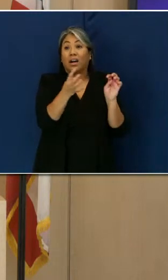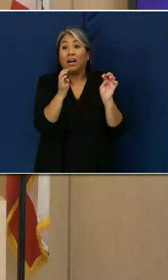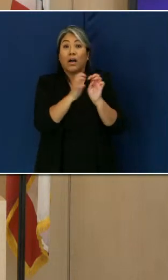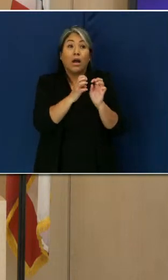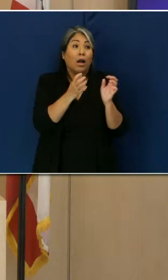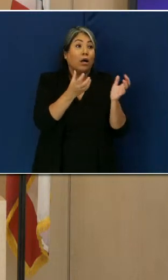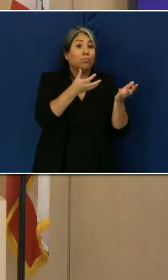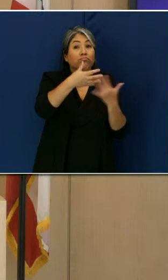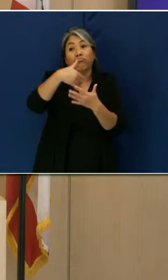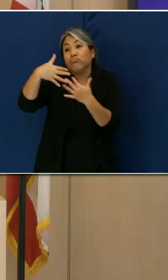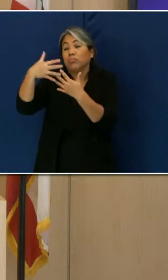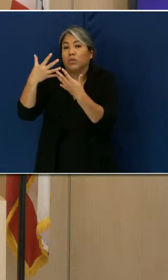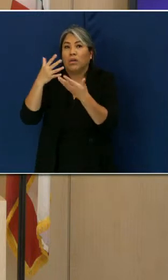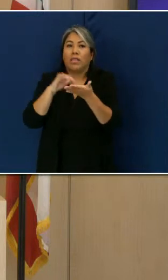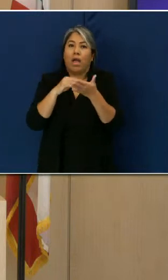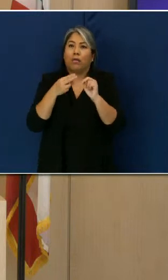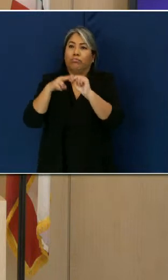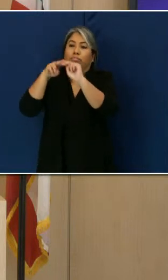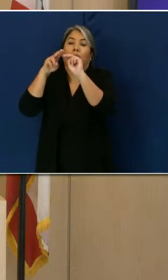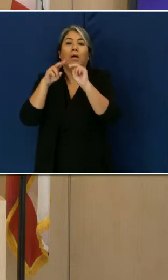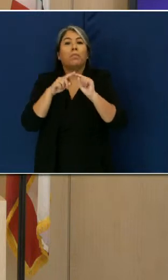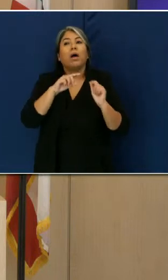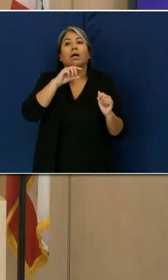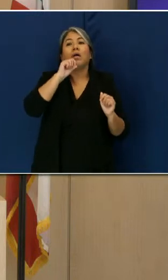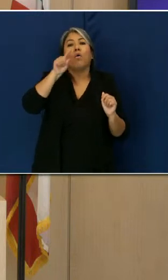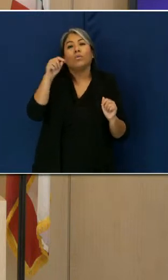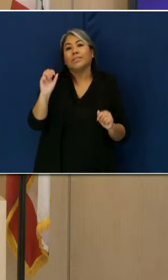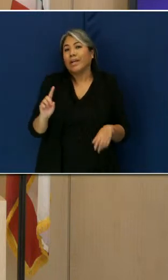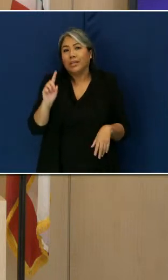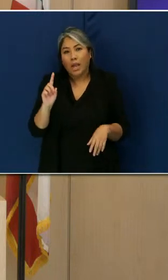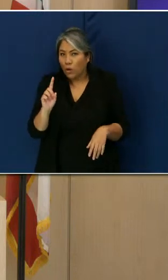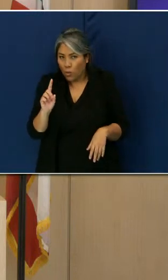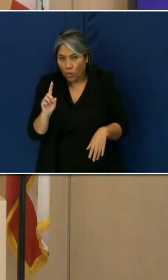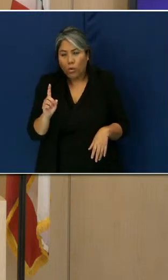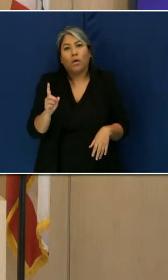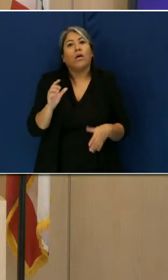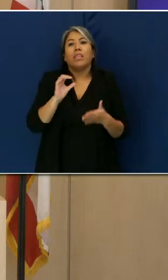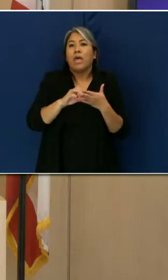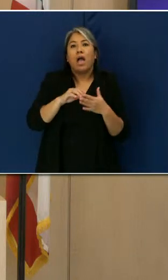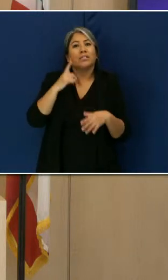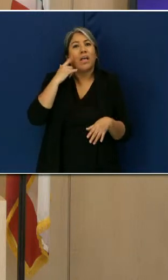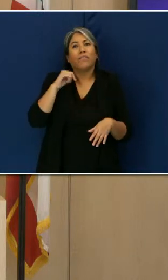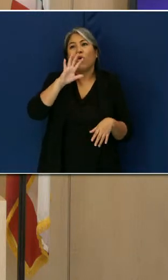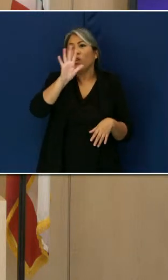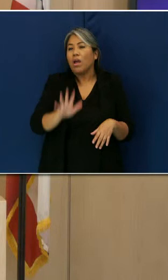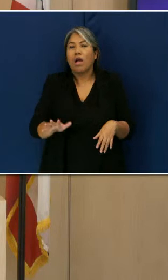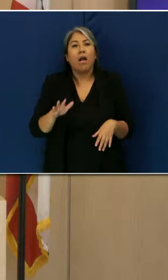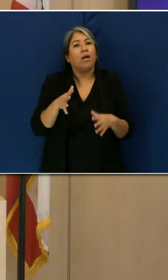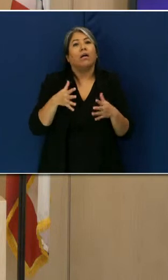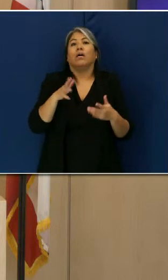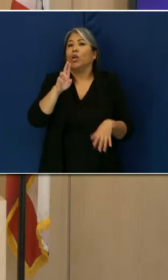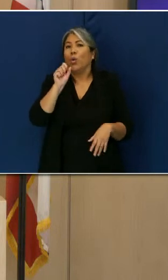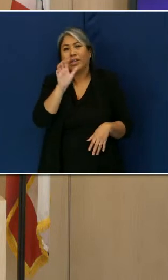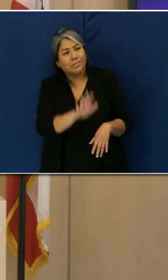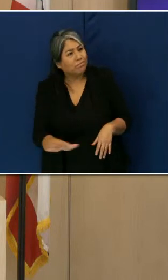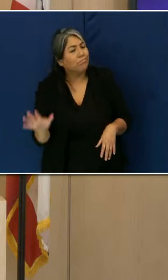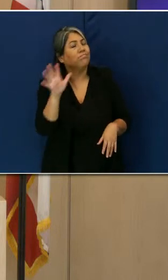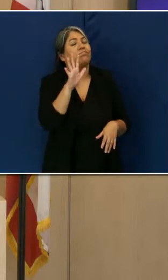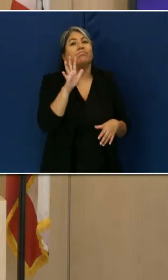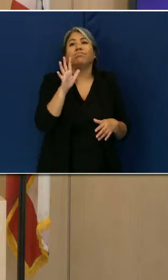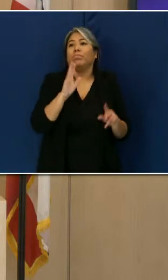increase in number of cases. But this is not just San Diego. This is throughout the state, throughout the nation. People have just